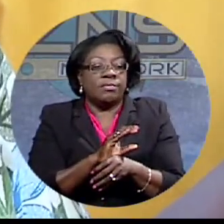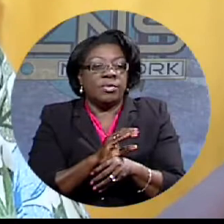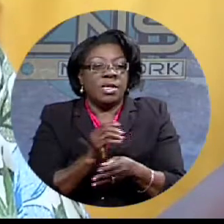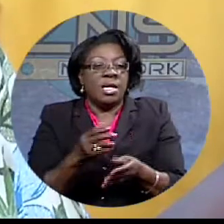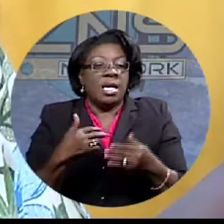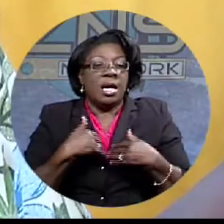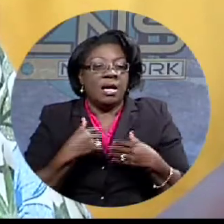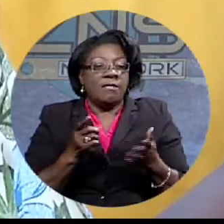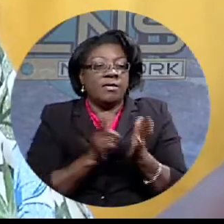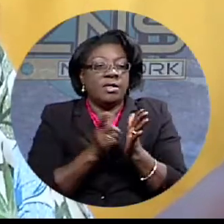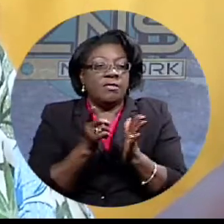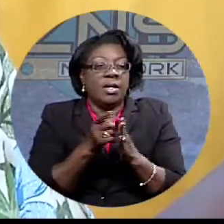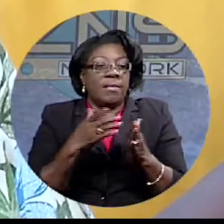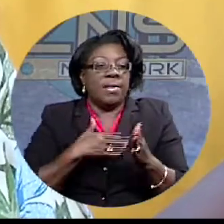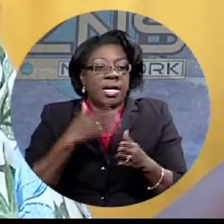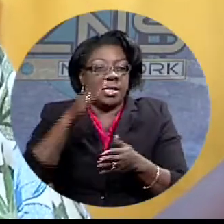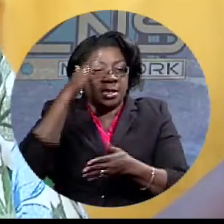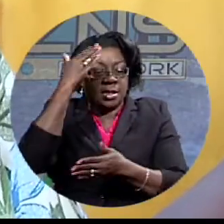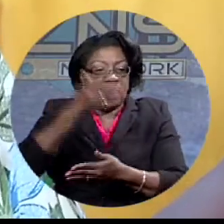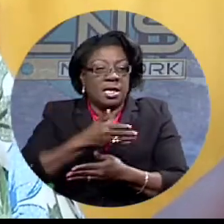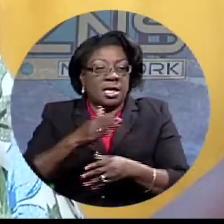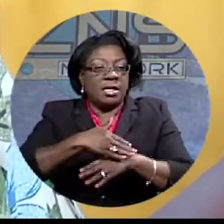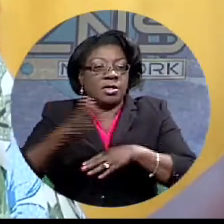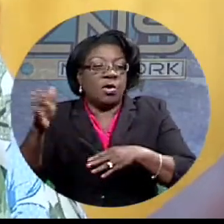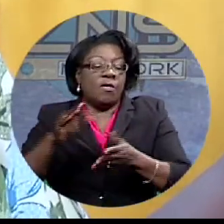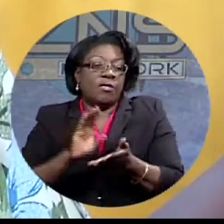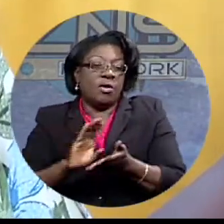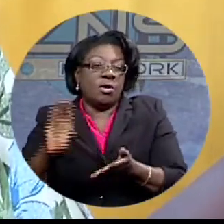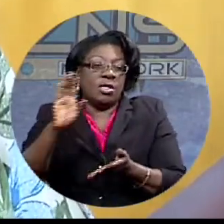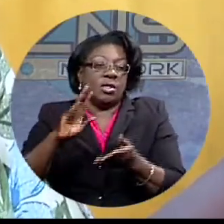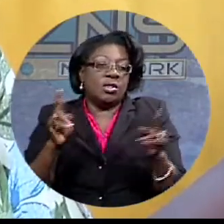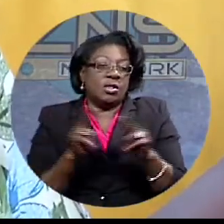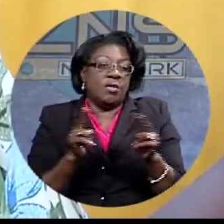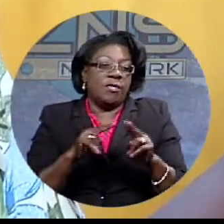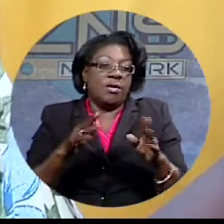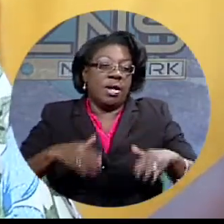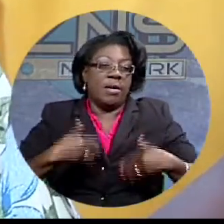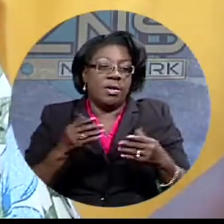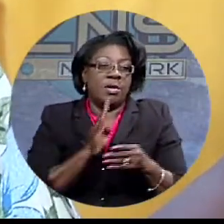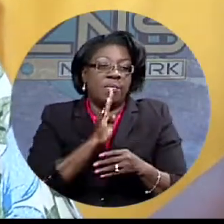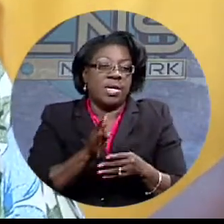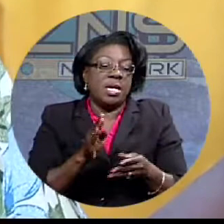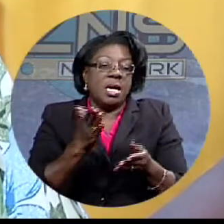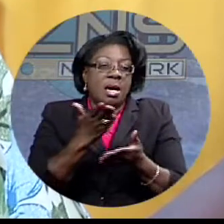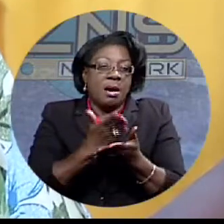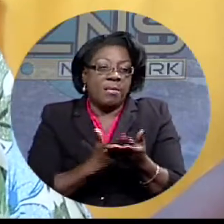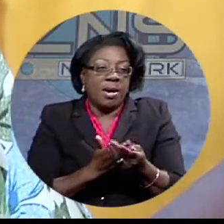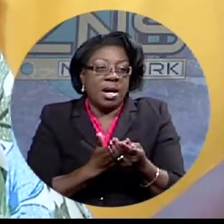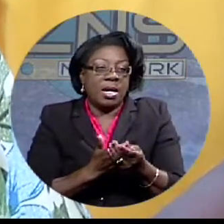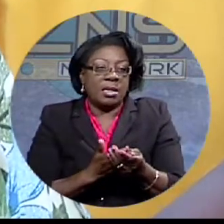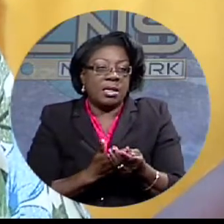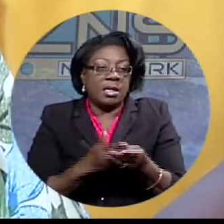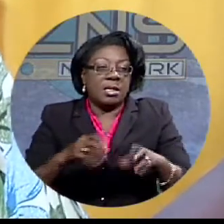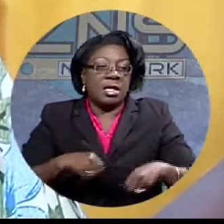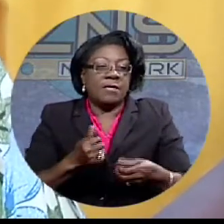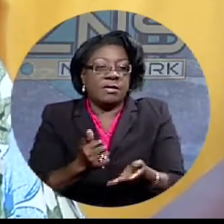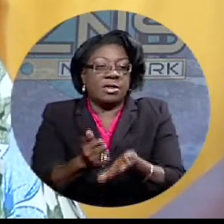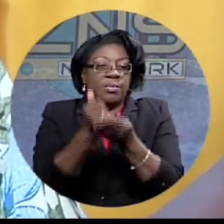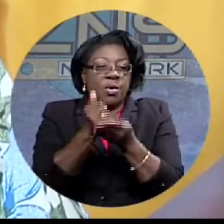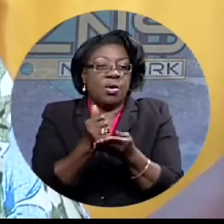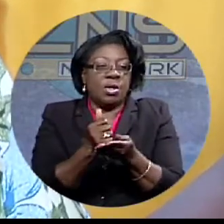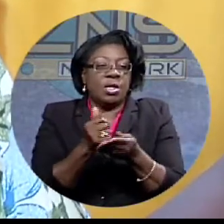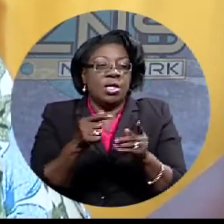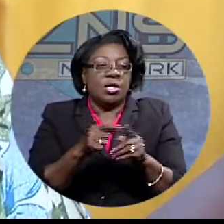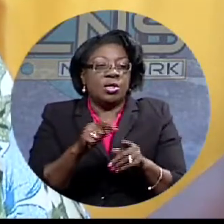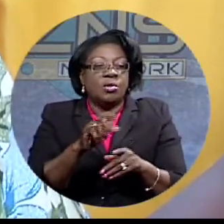helped develop my son. And now he's off to college. And so I was very happy to be a part or to advocate or give any support I can